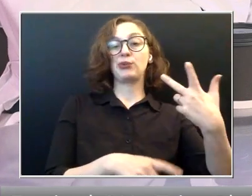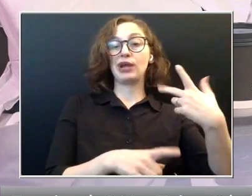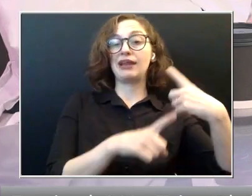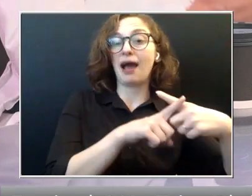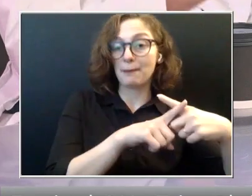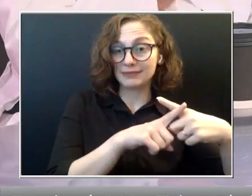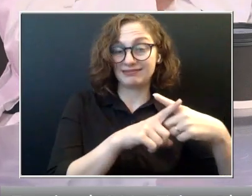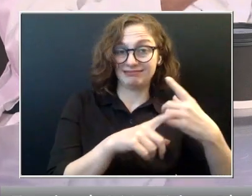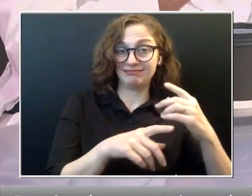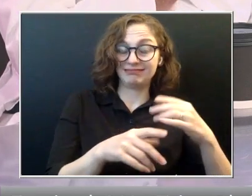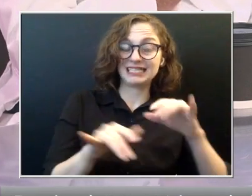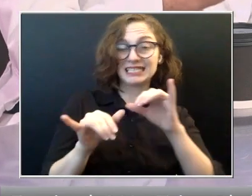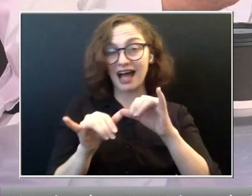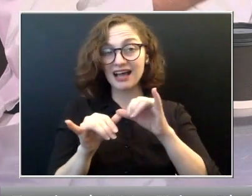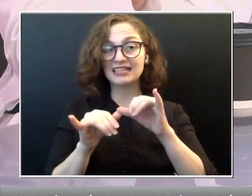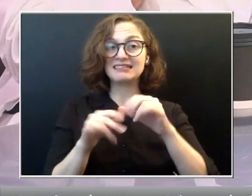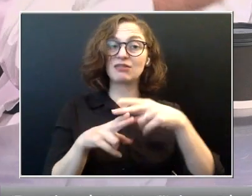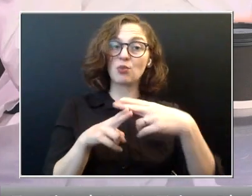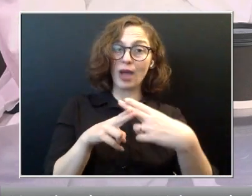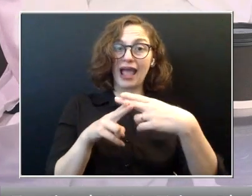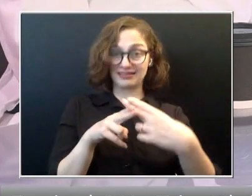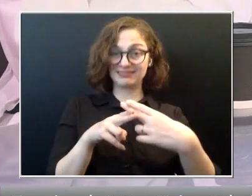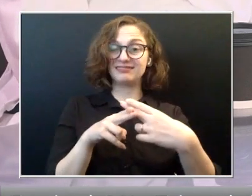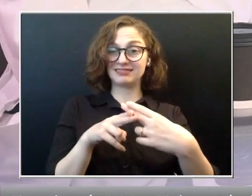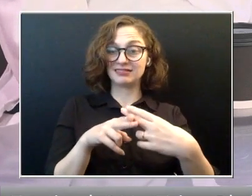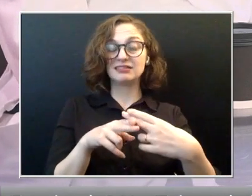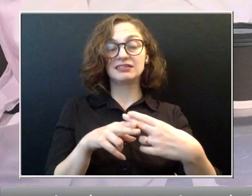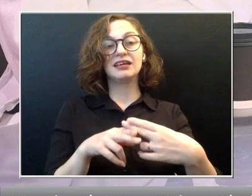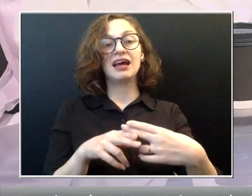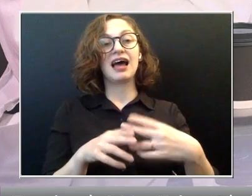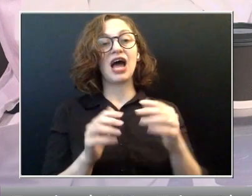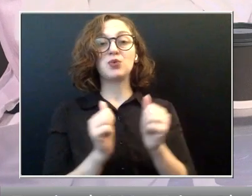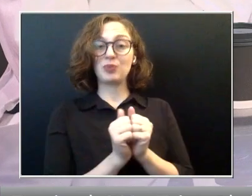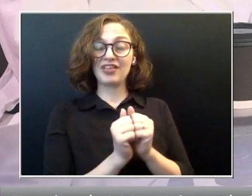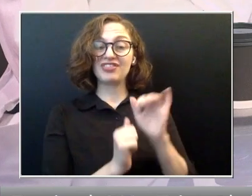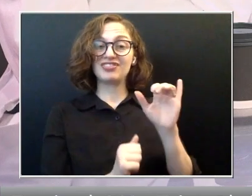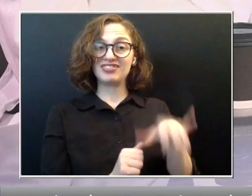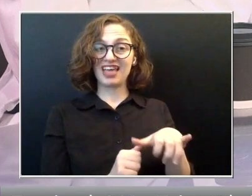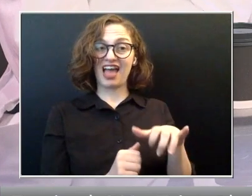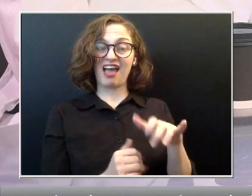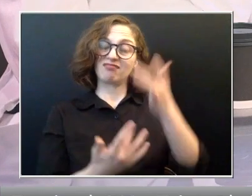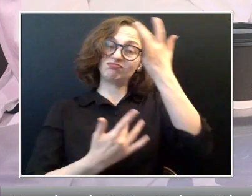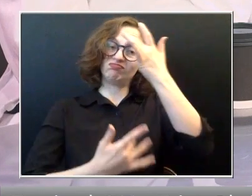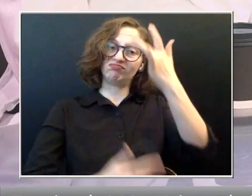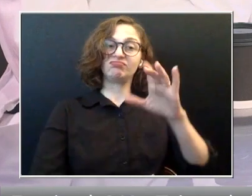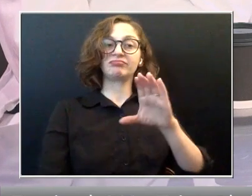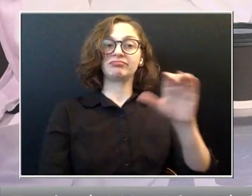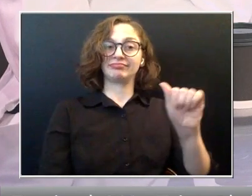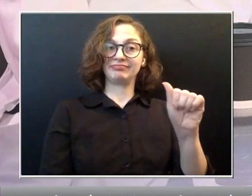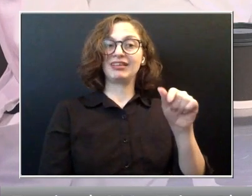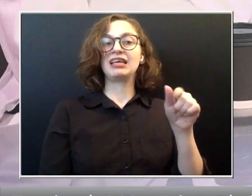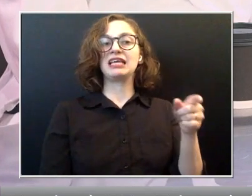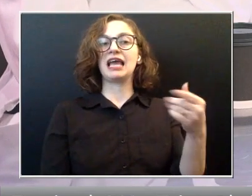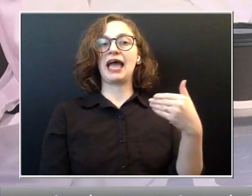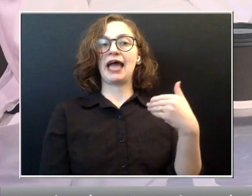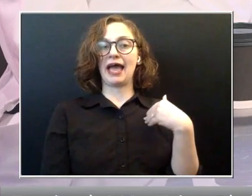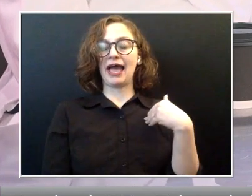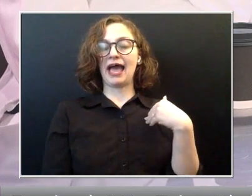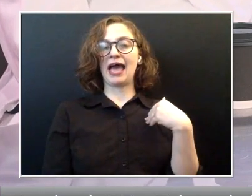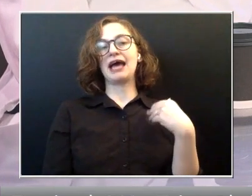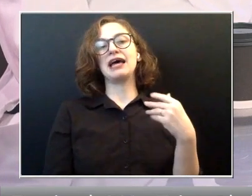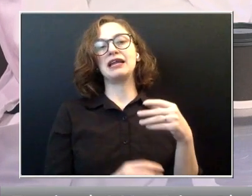is this protein. In his case, he had a amyloidosis we call TTR,